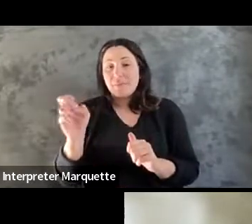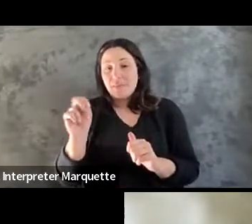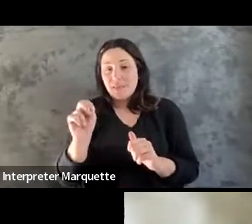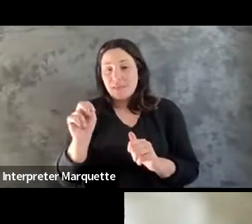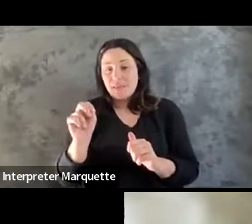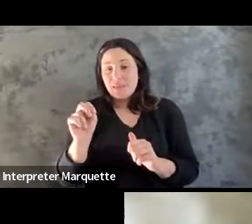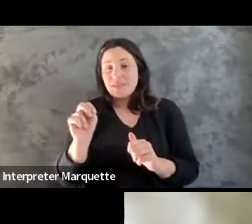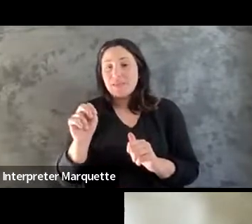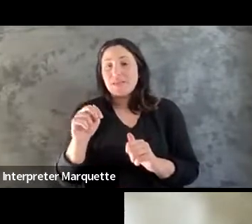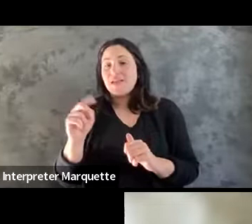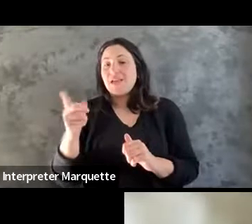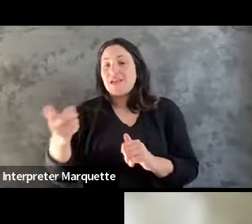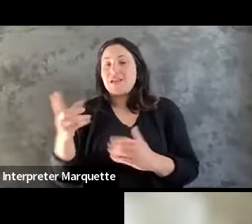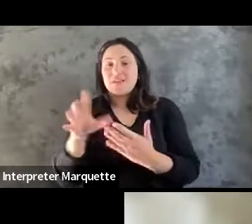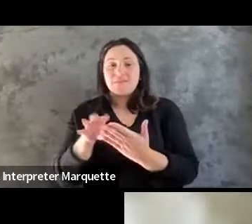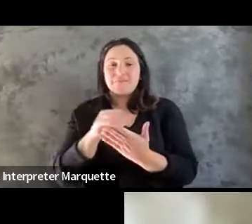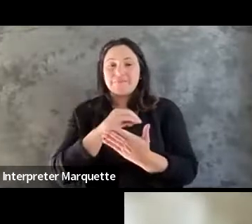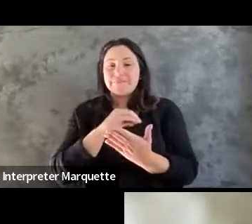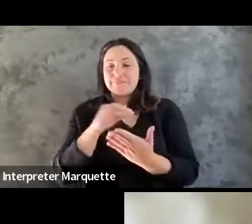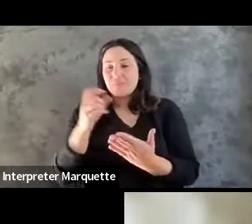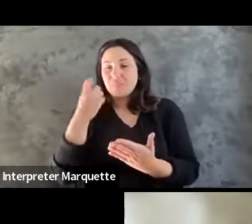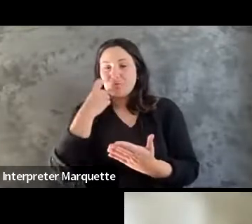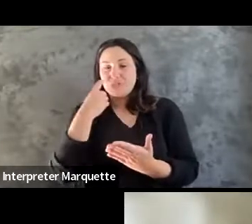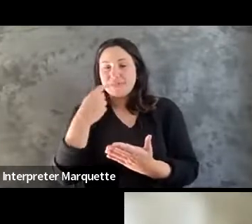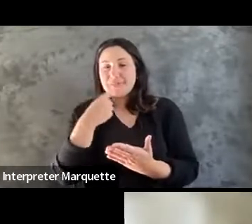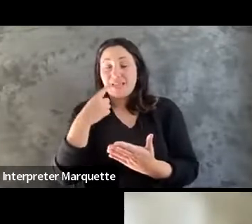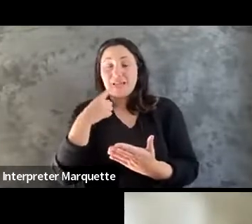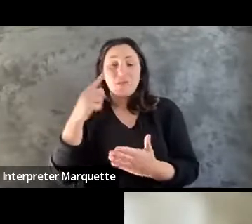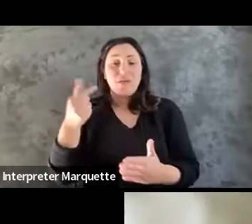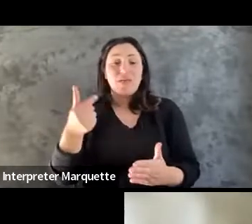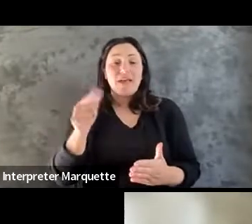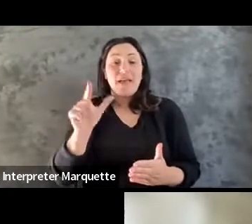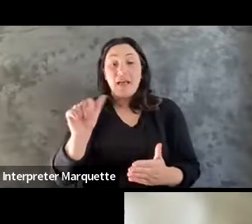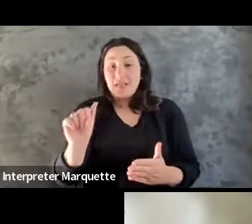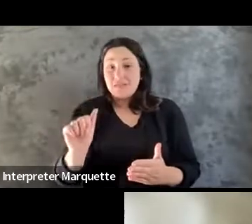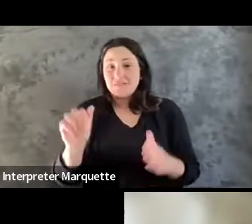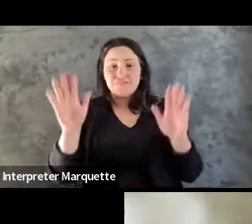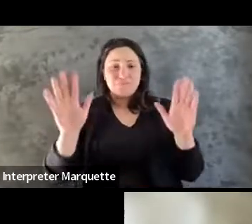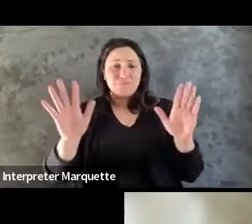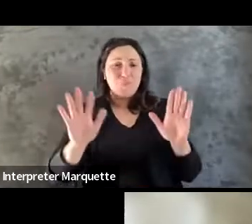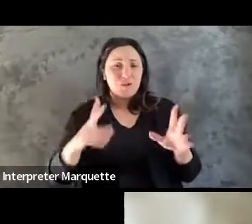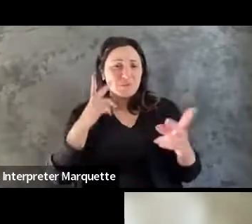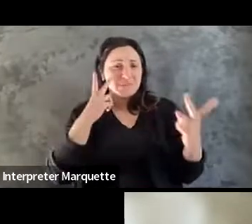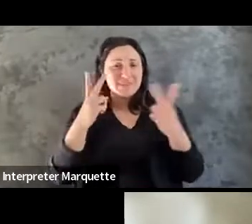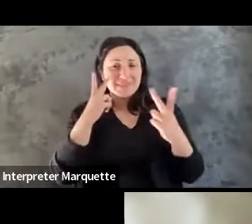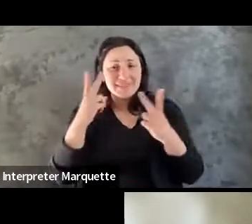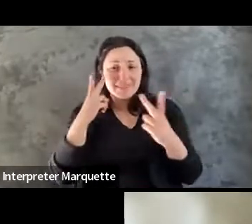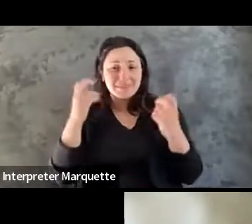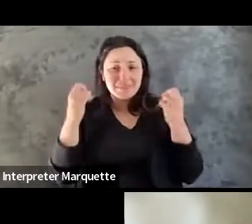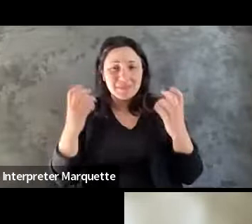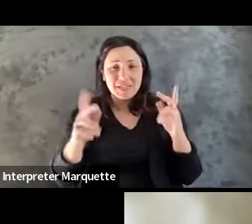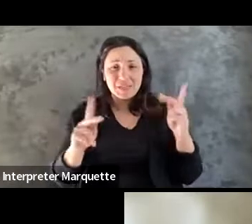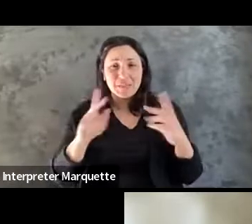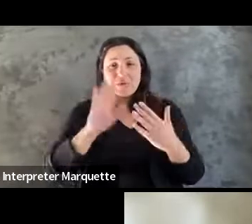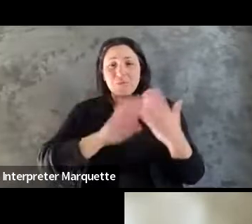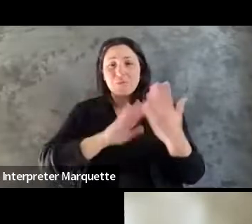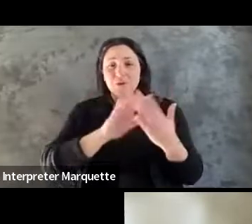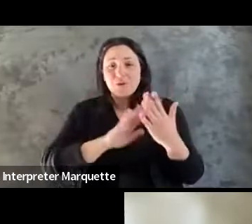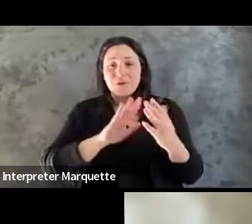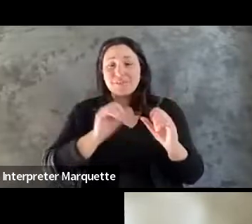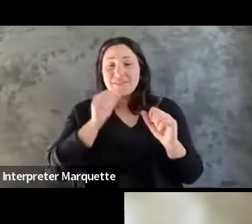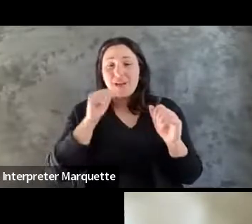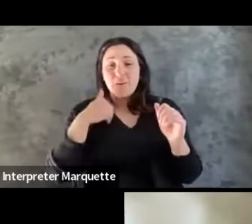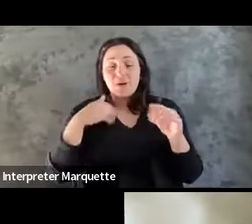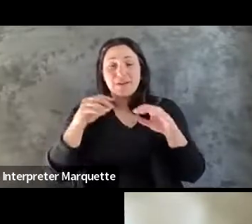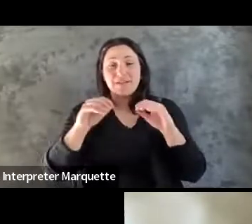you put out there, Peggy, about the gala. It was wonderful to see so many people in person, not wearing